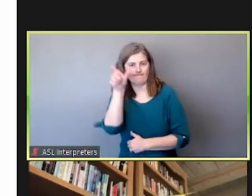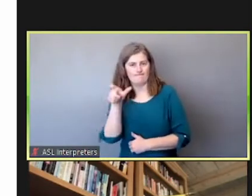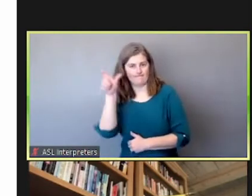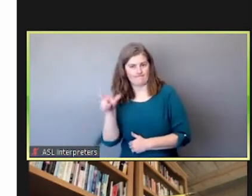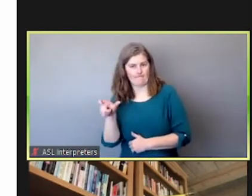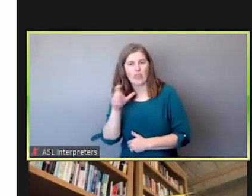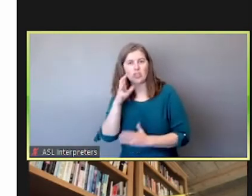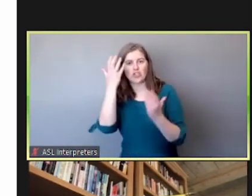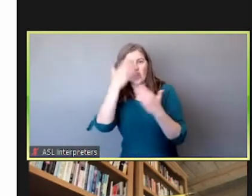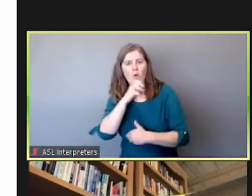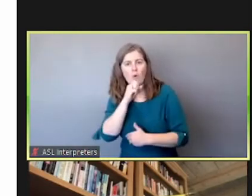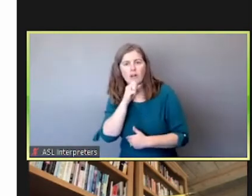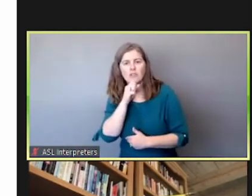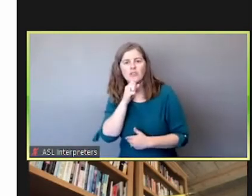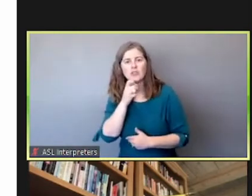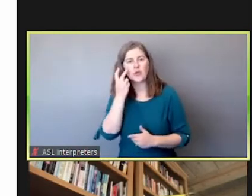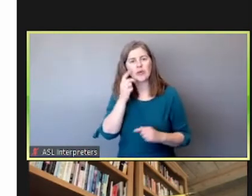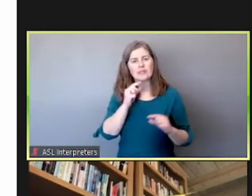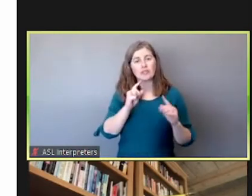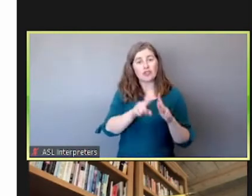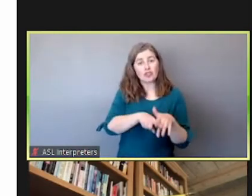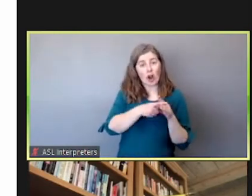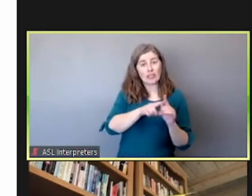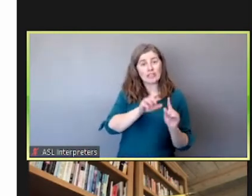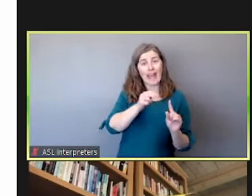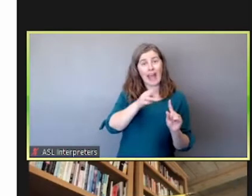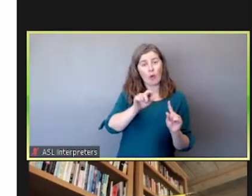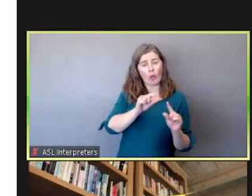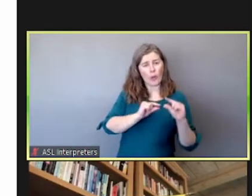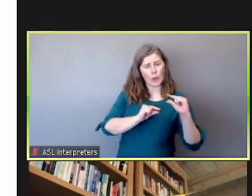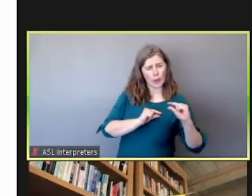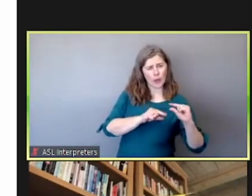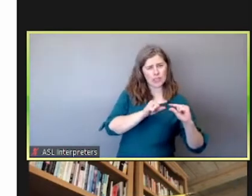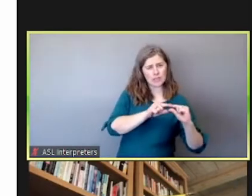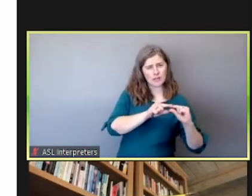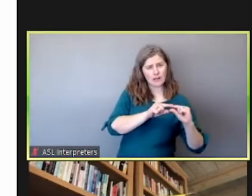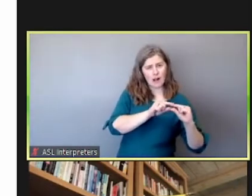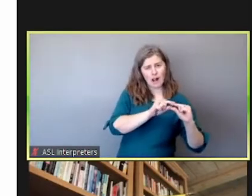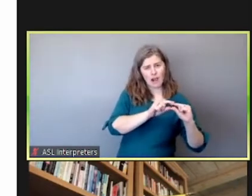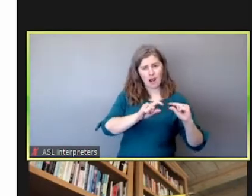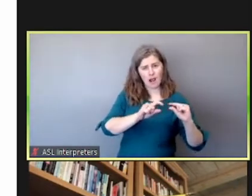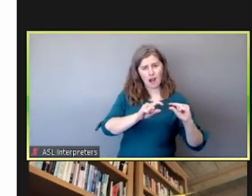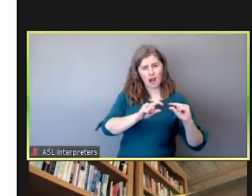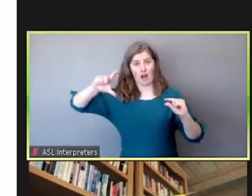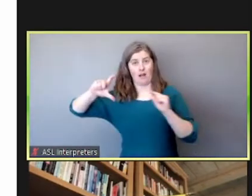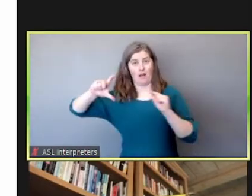And you can see it goes from a sliver on April 24th to what's now